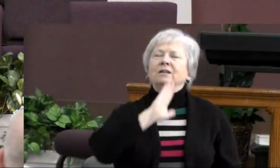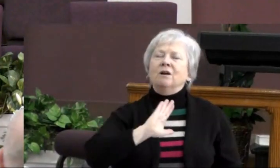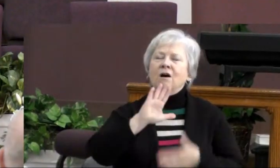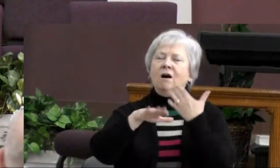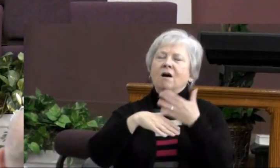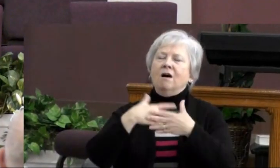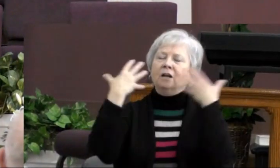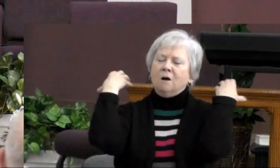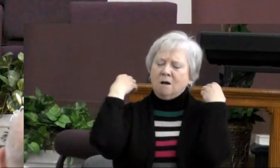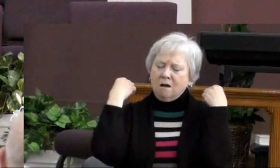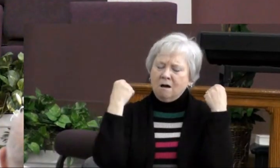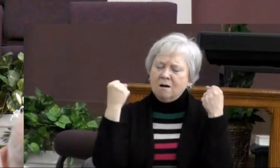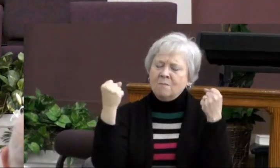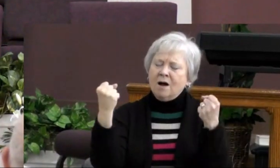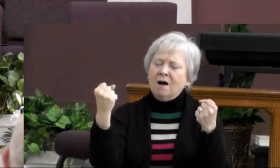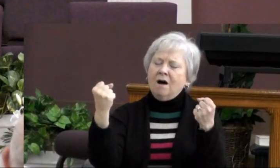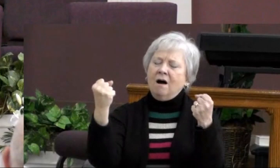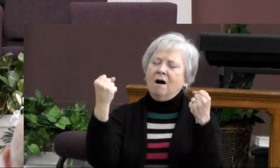Lord God